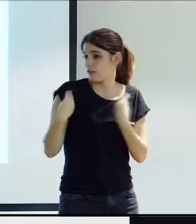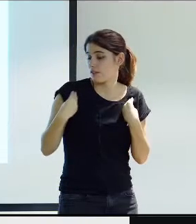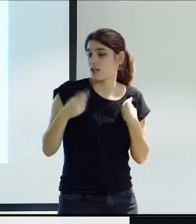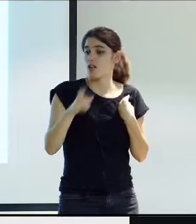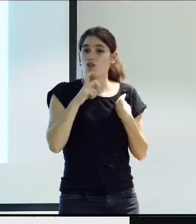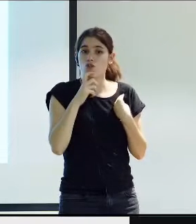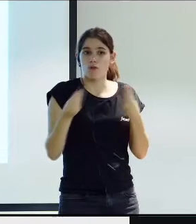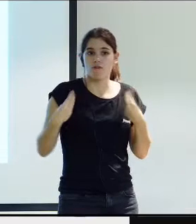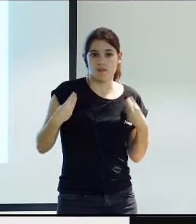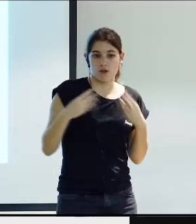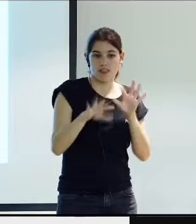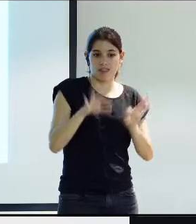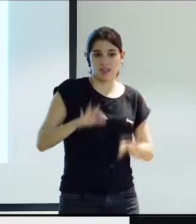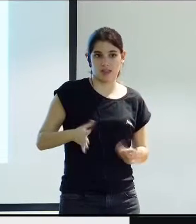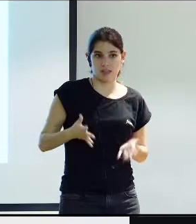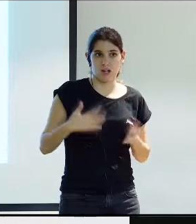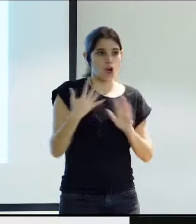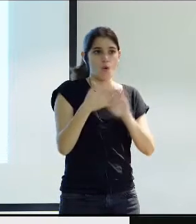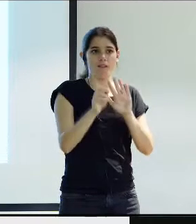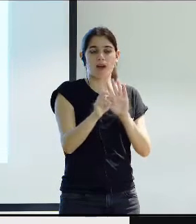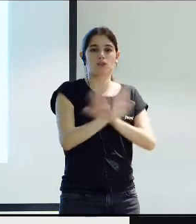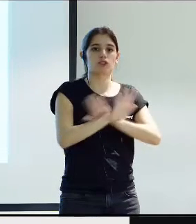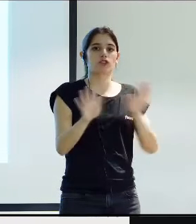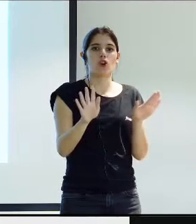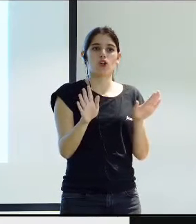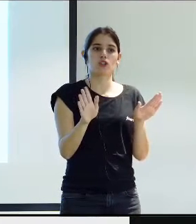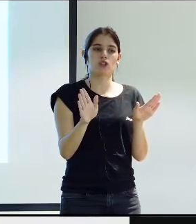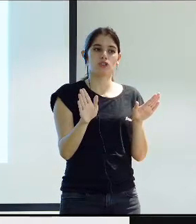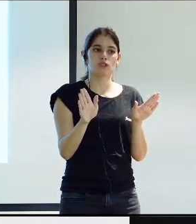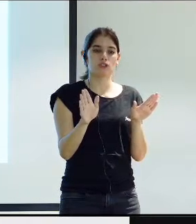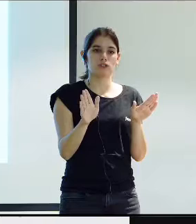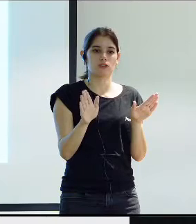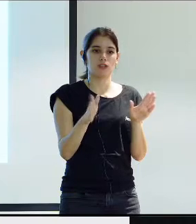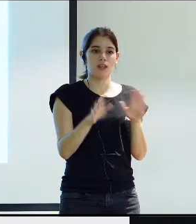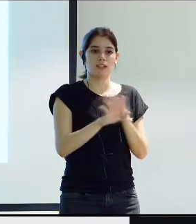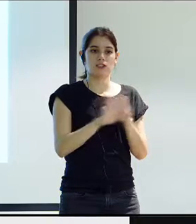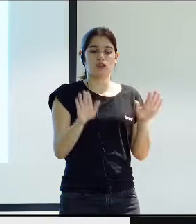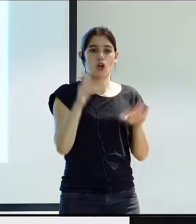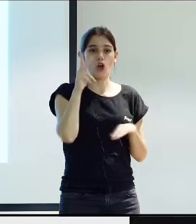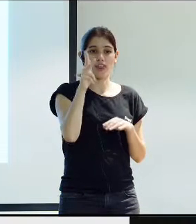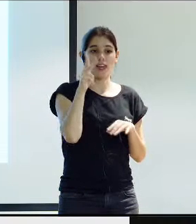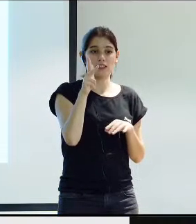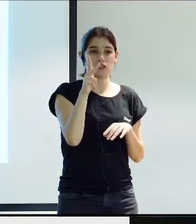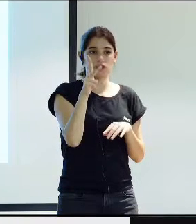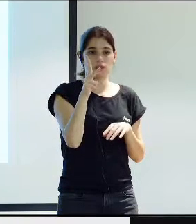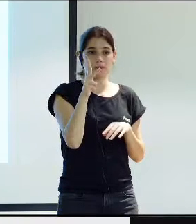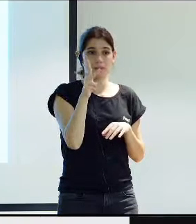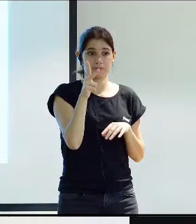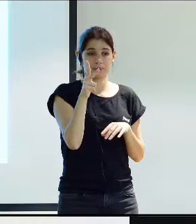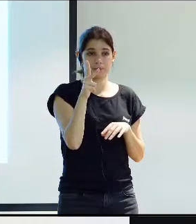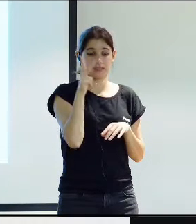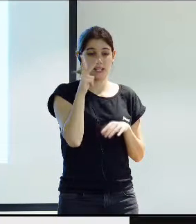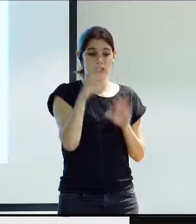a matter of having the right to choose to live outside